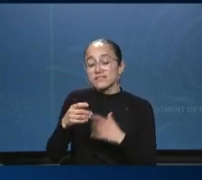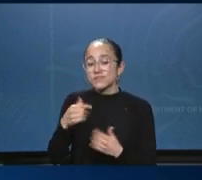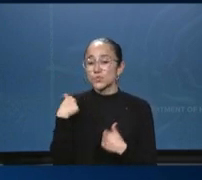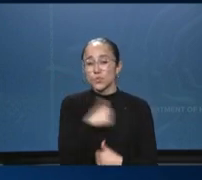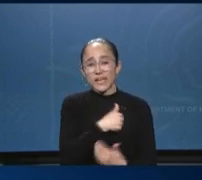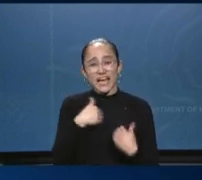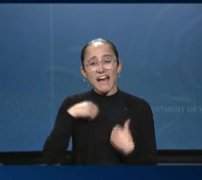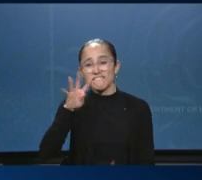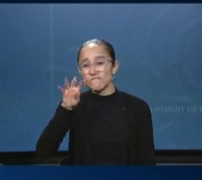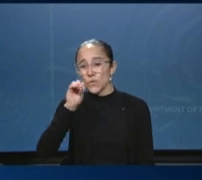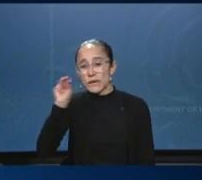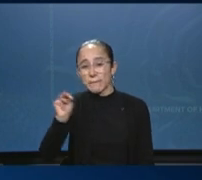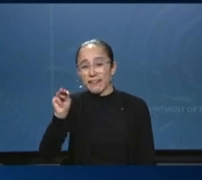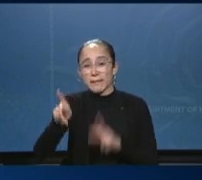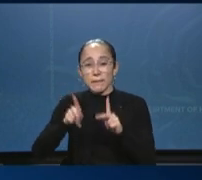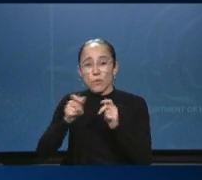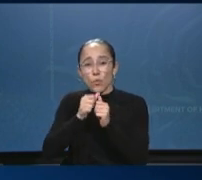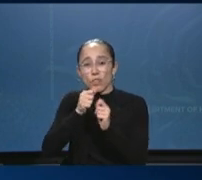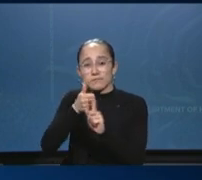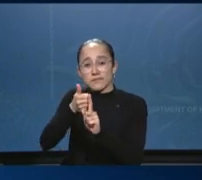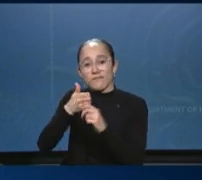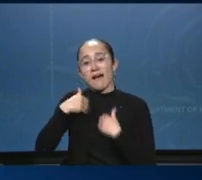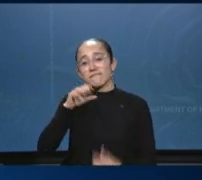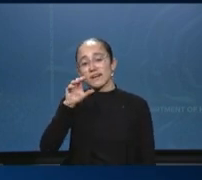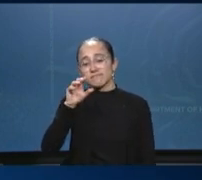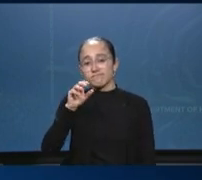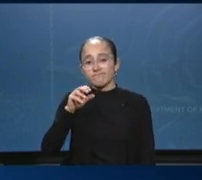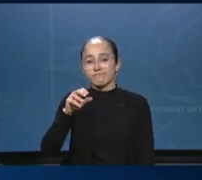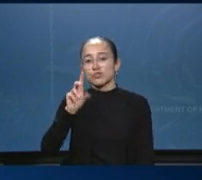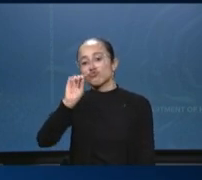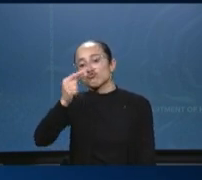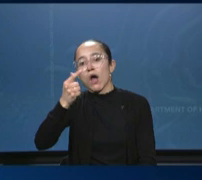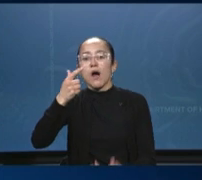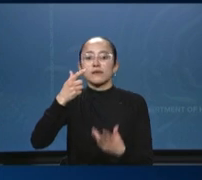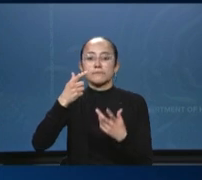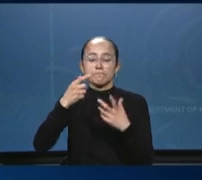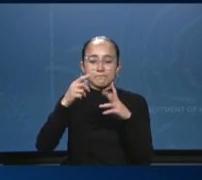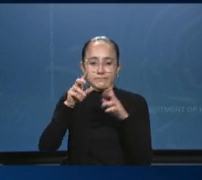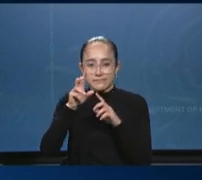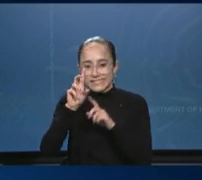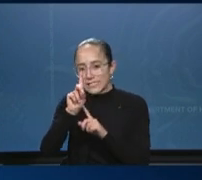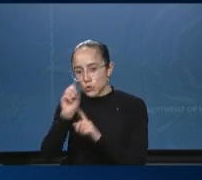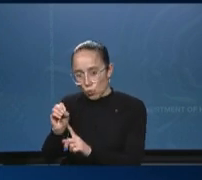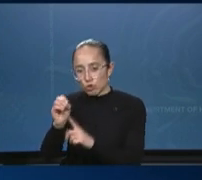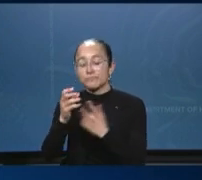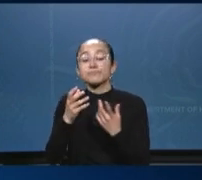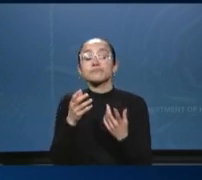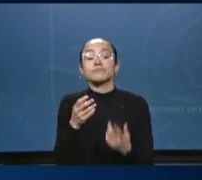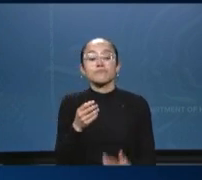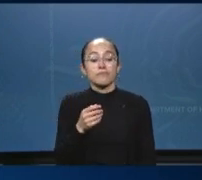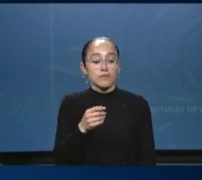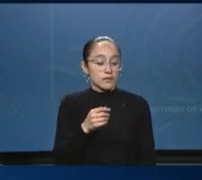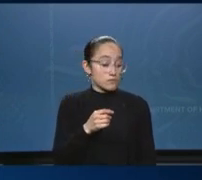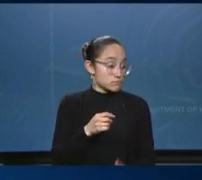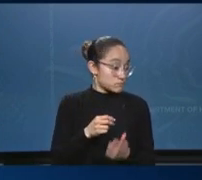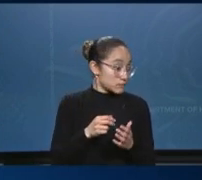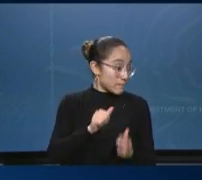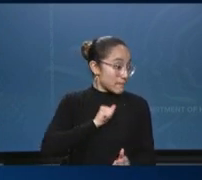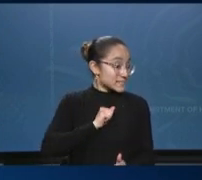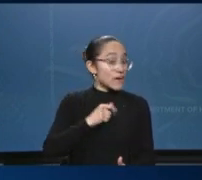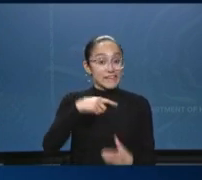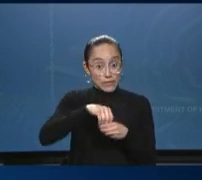people with a substance use disorder. And as a person in long-term recovery myself, which means I haven't used alcohol or drugs since May 15th